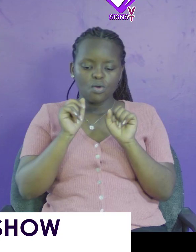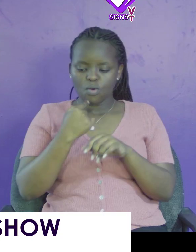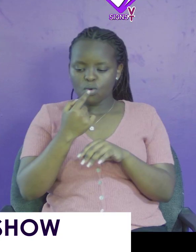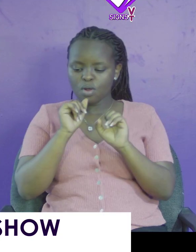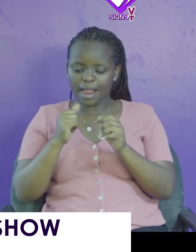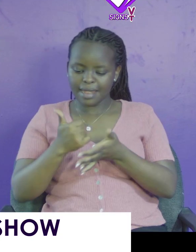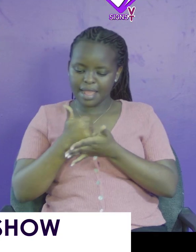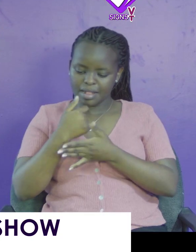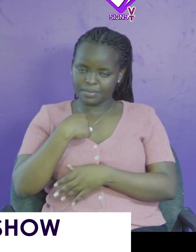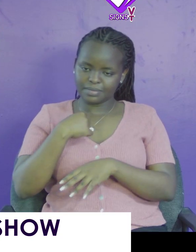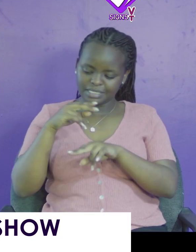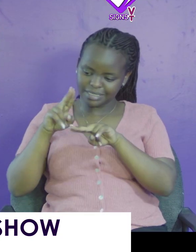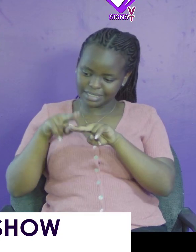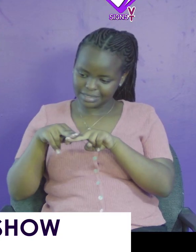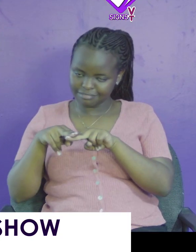me down and